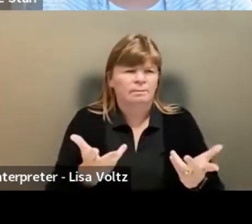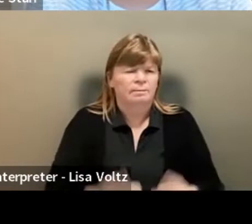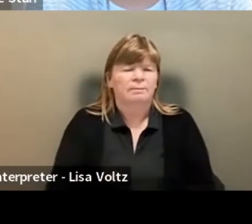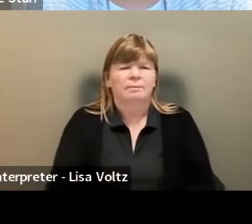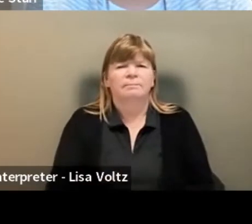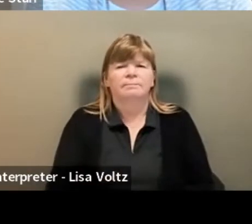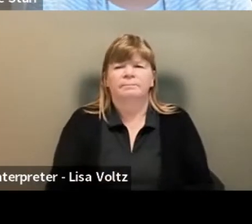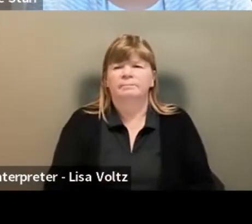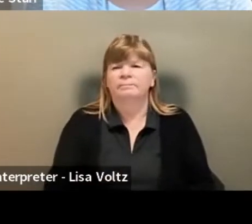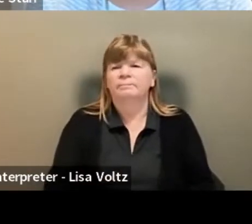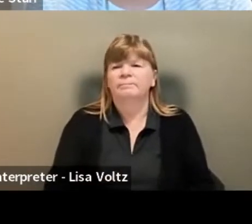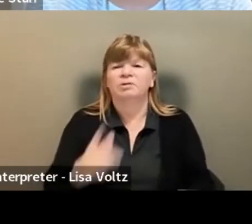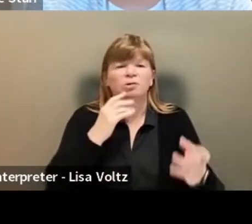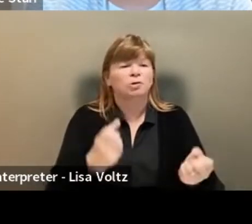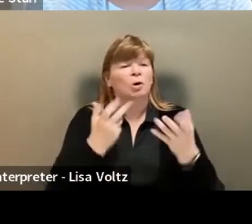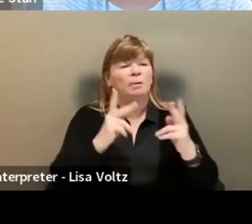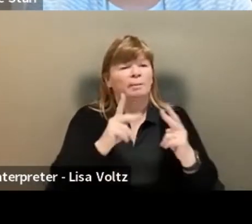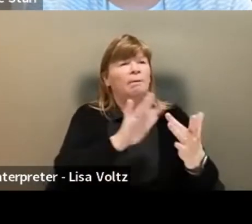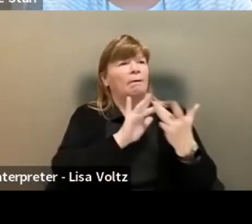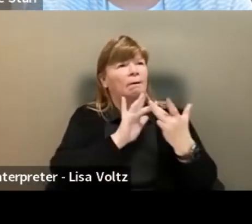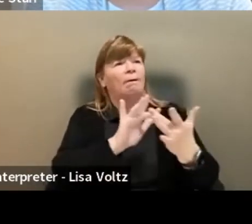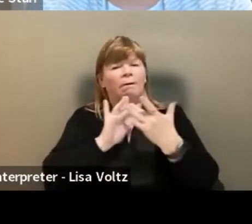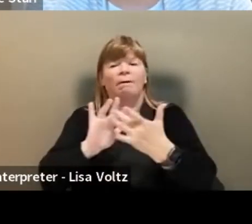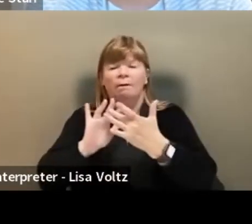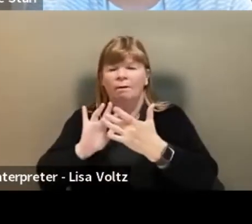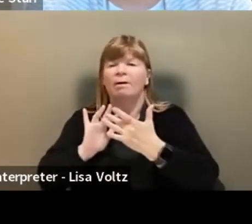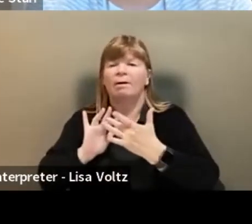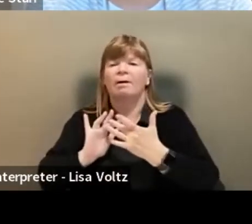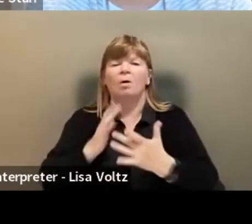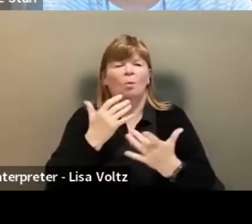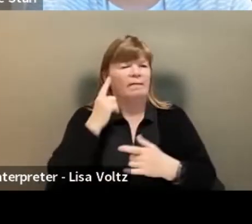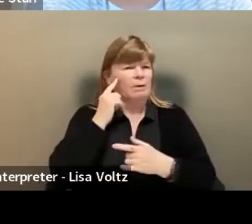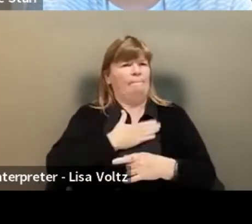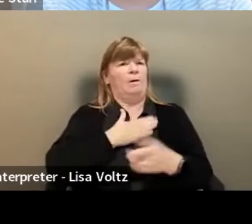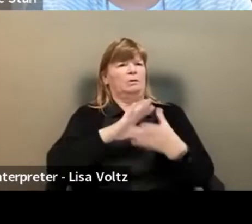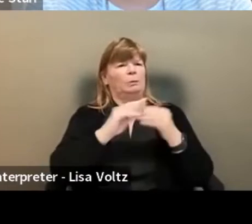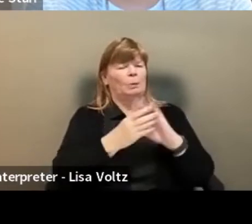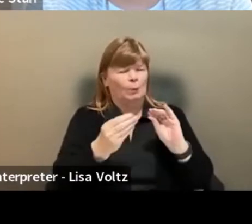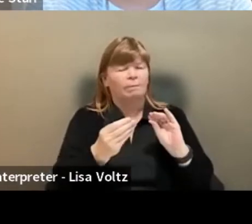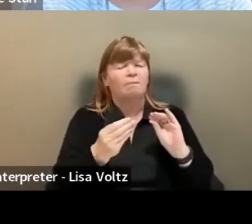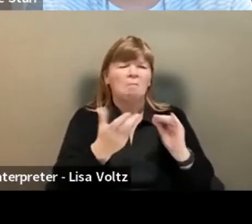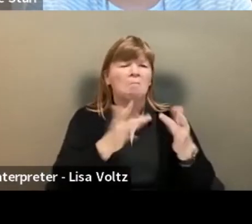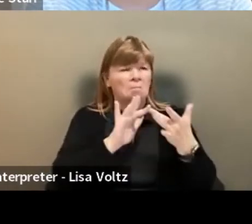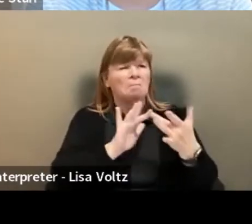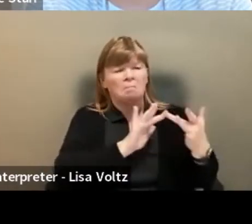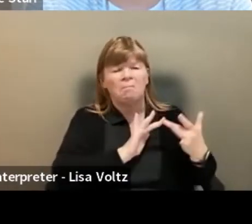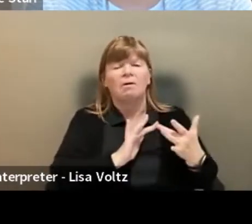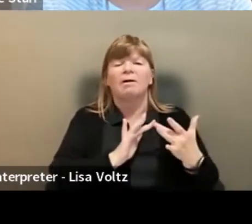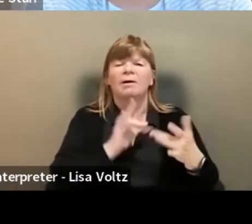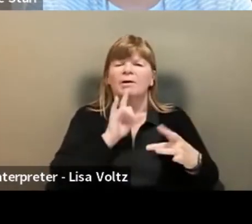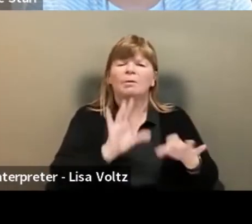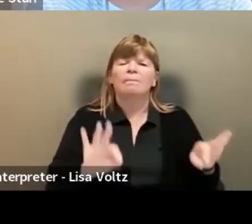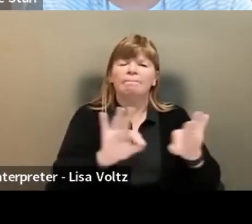Because so many people reach out to me because they hear my story. And so it's really